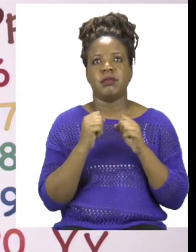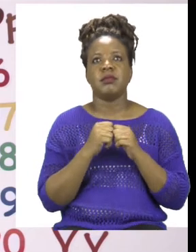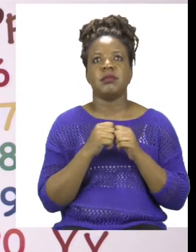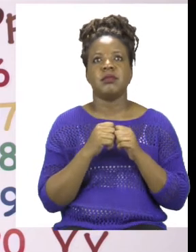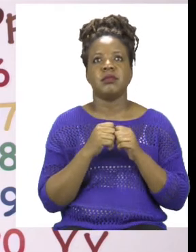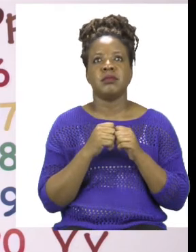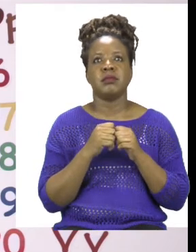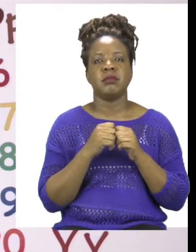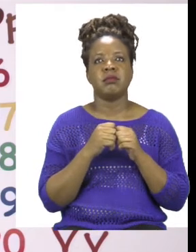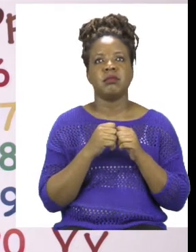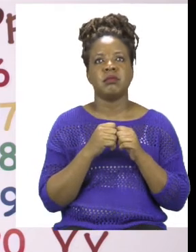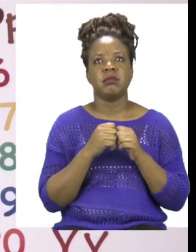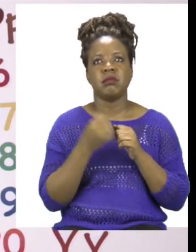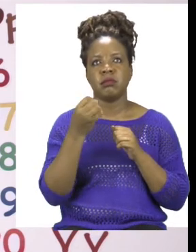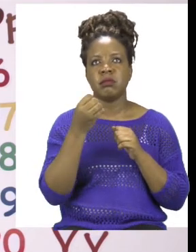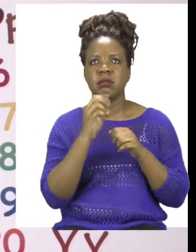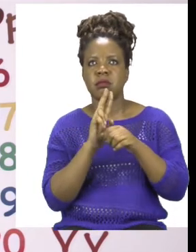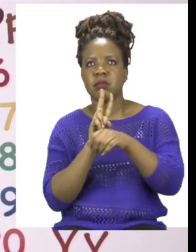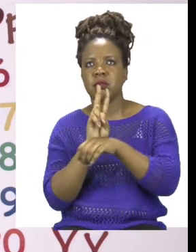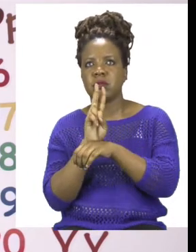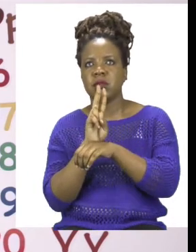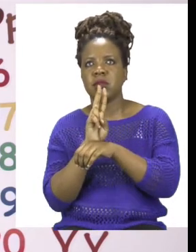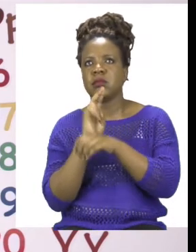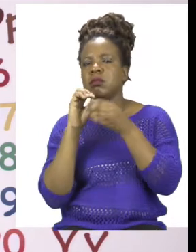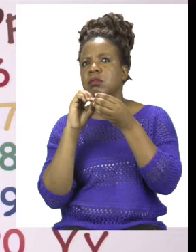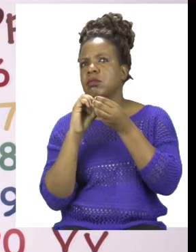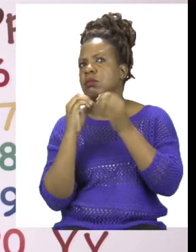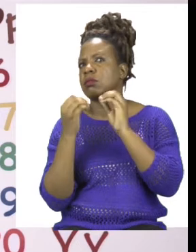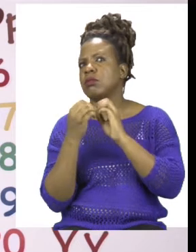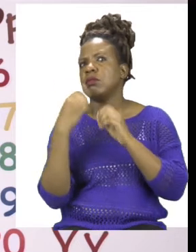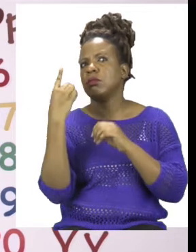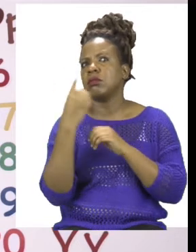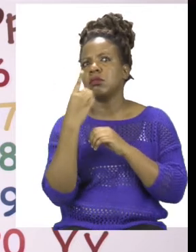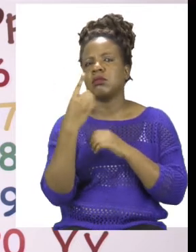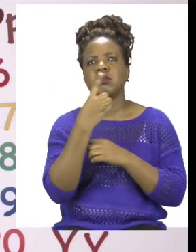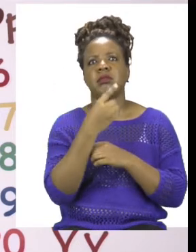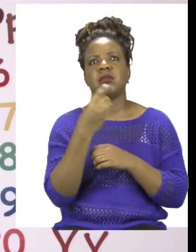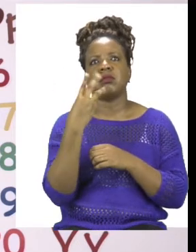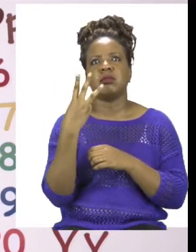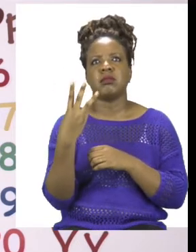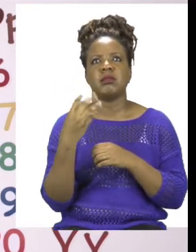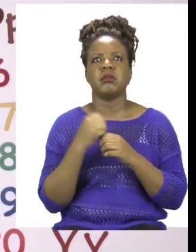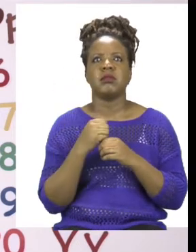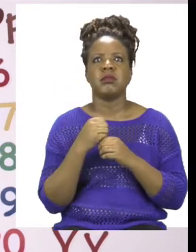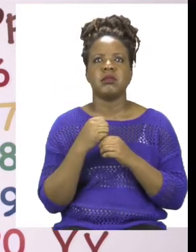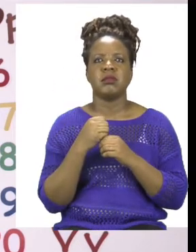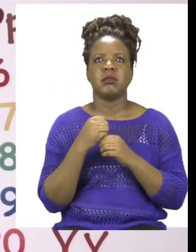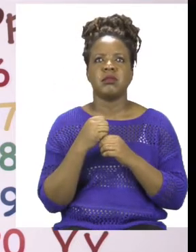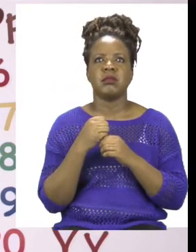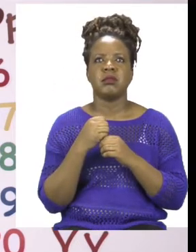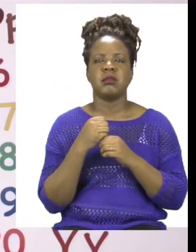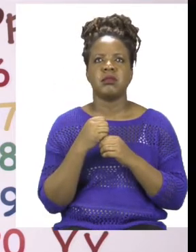us 13 as the only number. But we need to find out what the number before 13